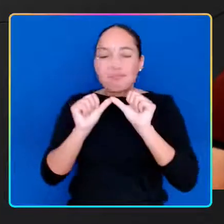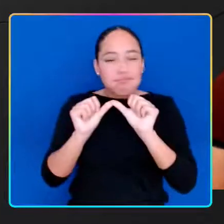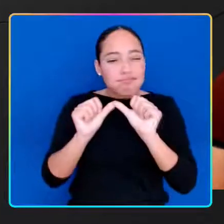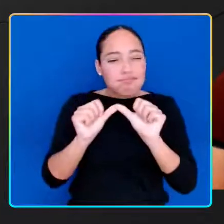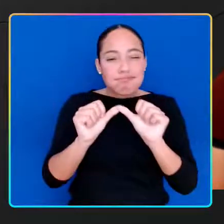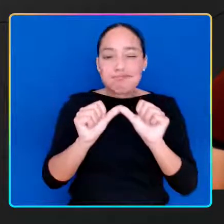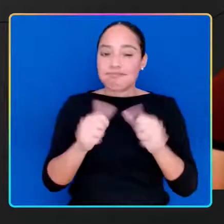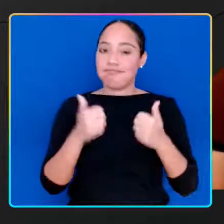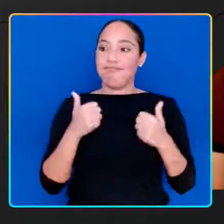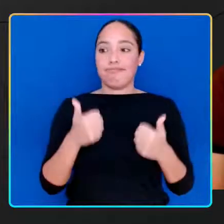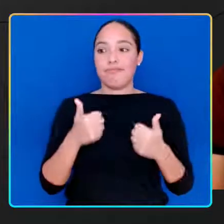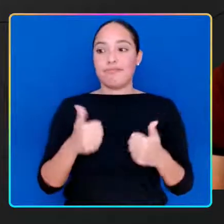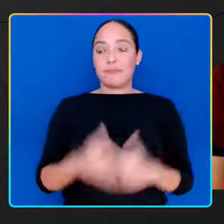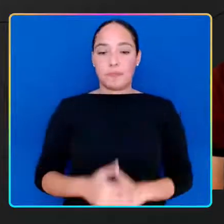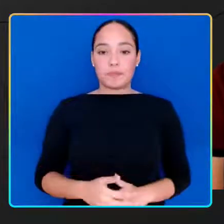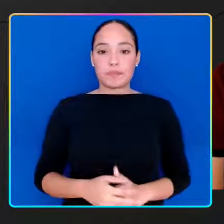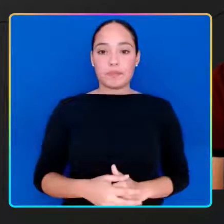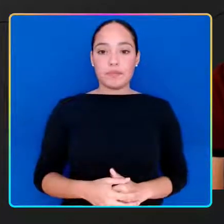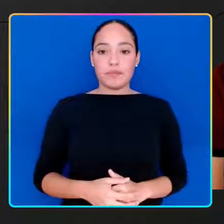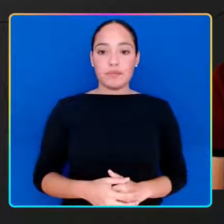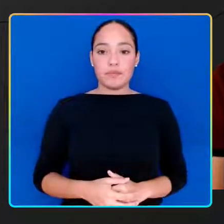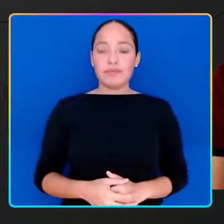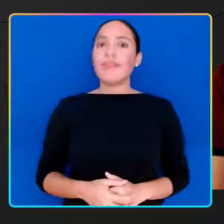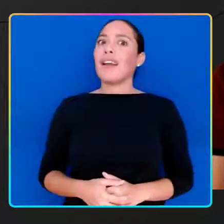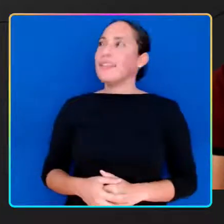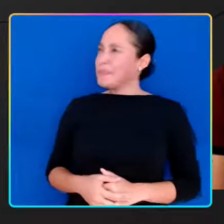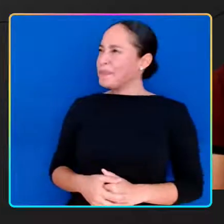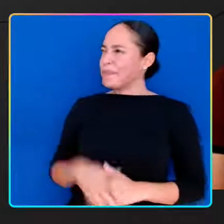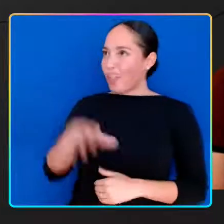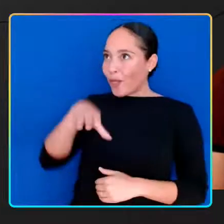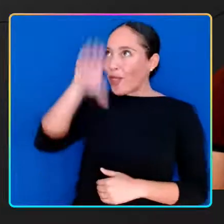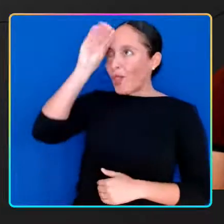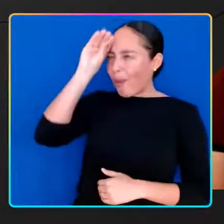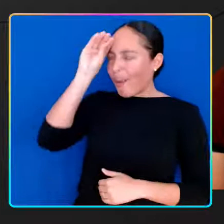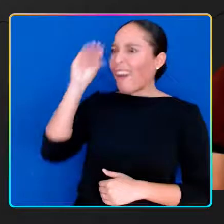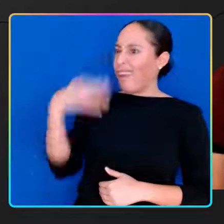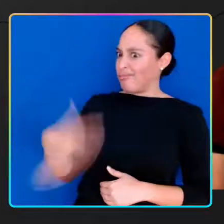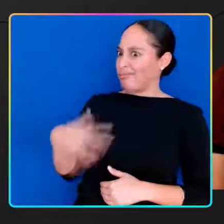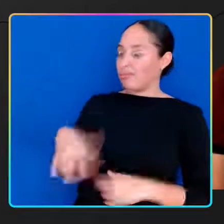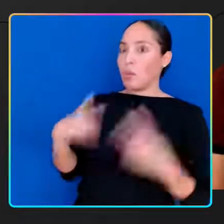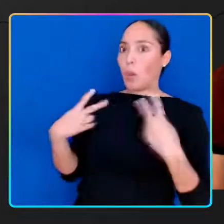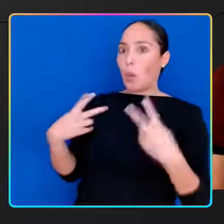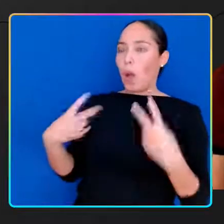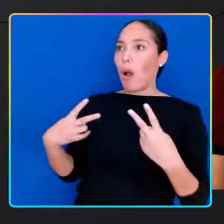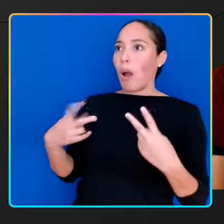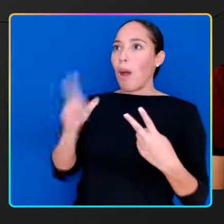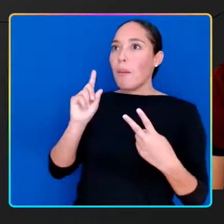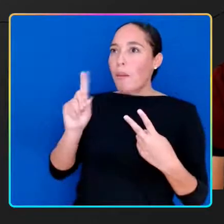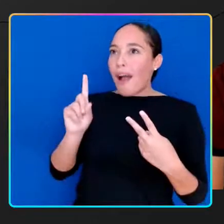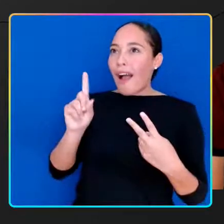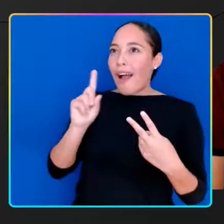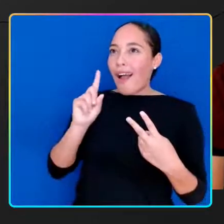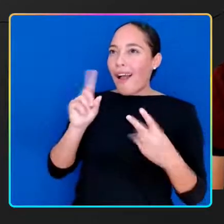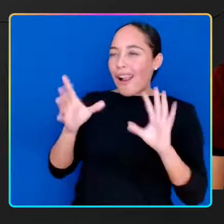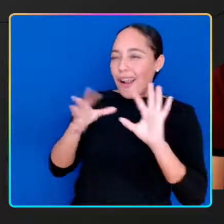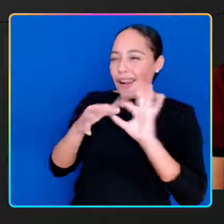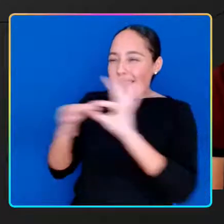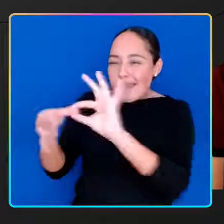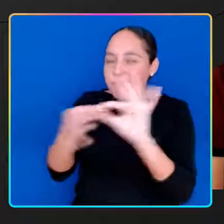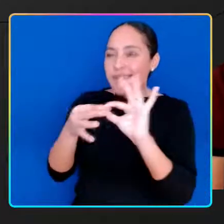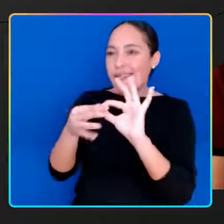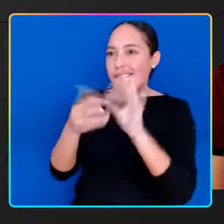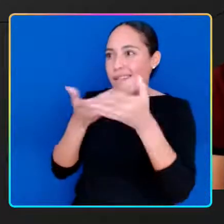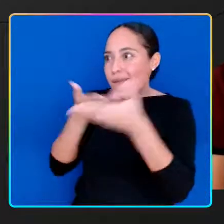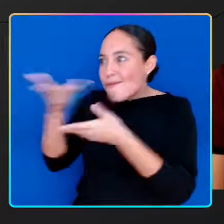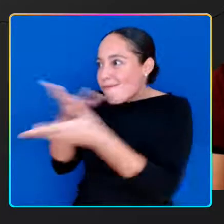Yeah, I love that you mentioned both the learning side of it, but then also the networking side of it, right? Henk, I think I've said to you before, one